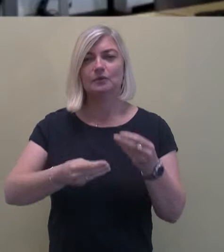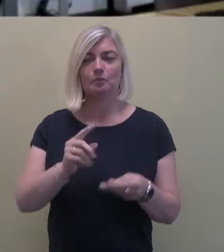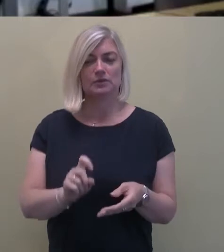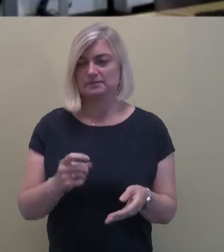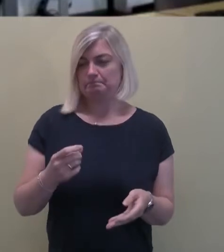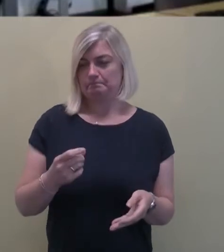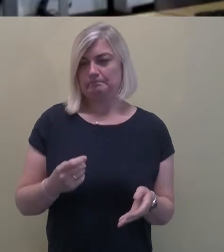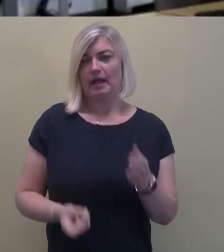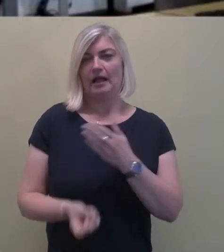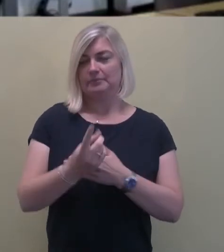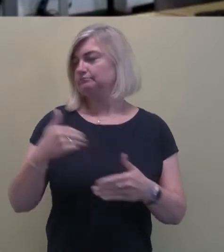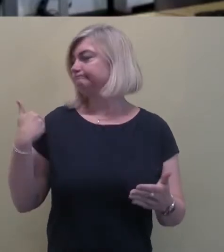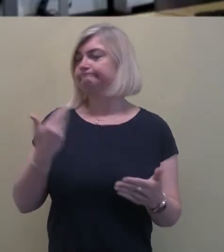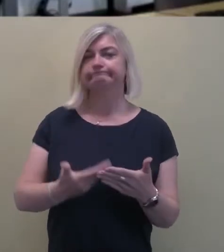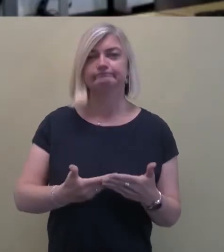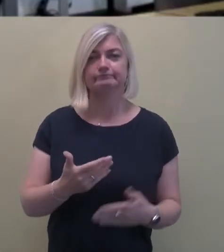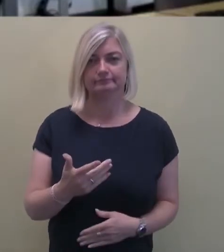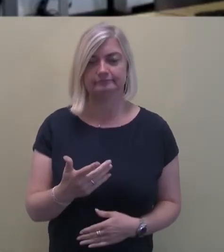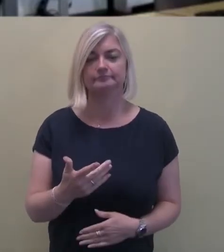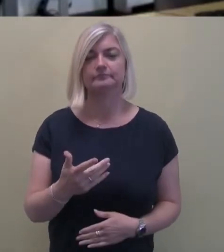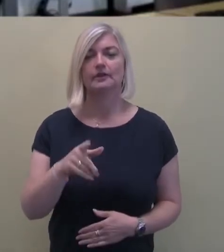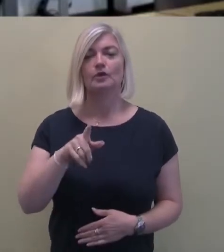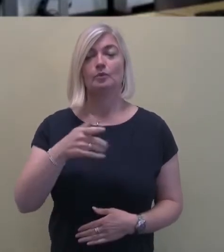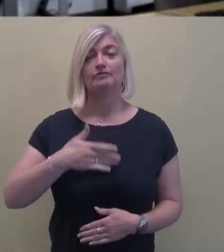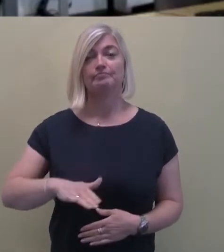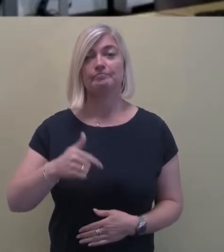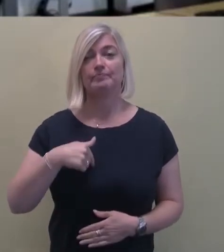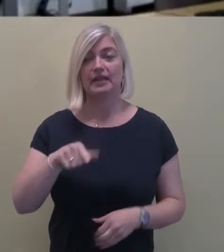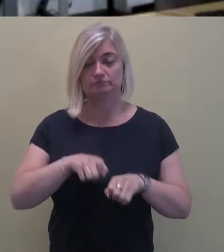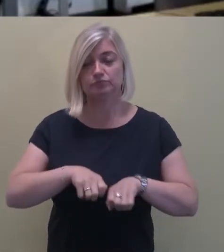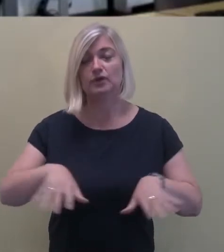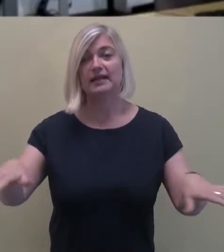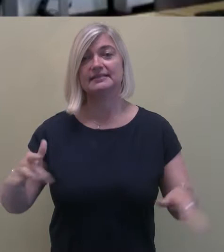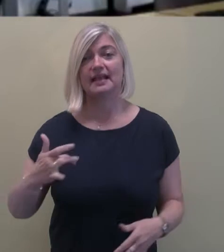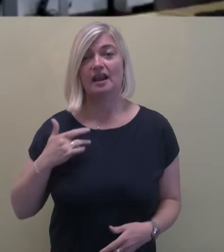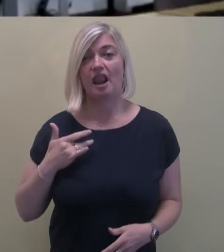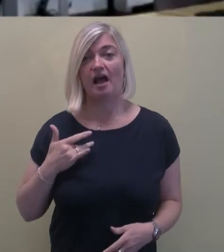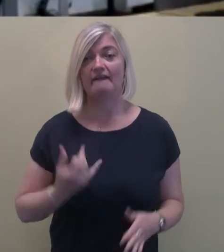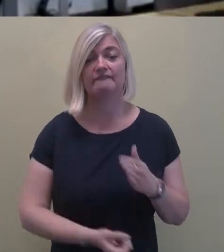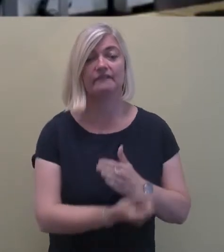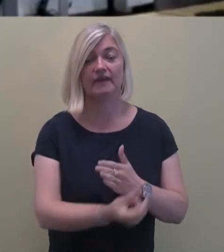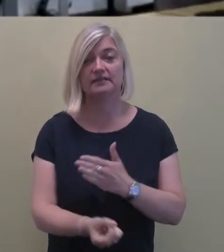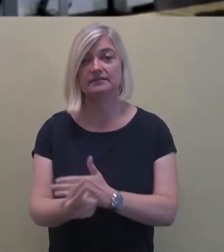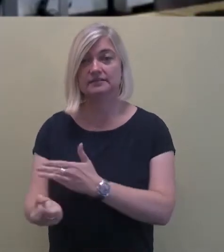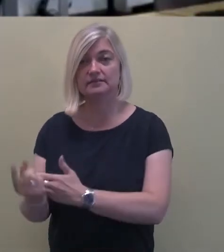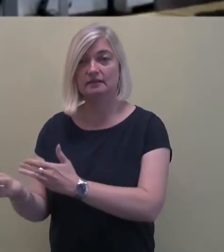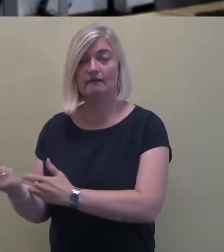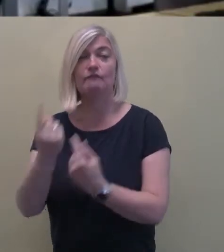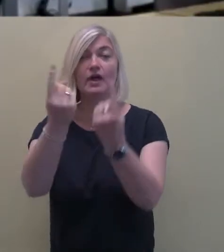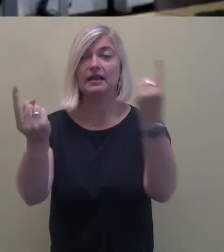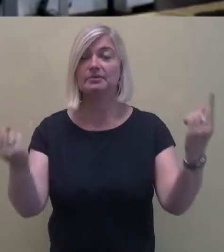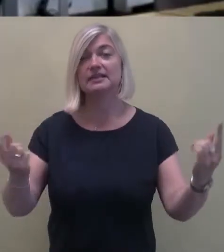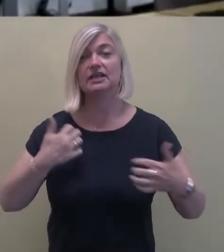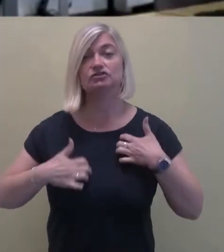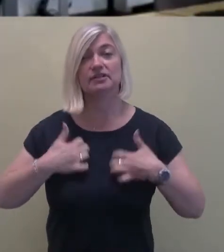online, or in the workplace as well. So lots of different things that we've got going at the college. As I said, today's session is